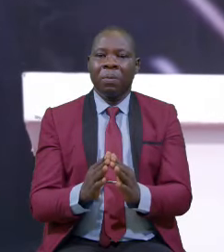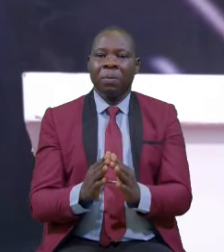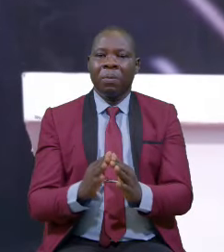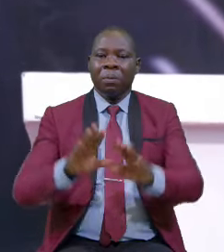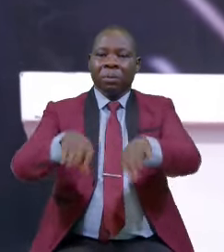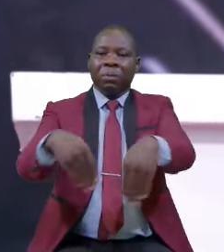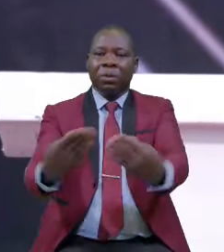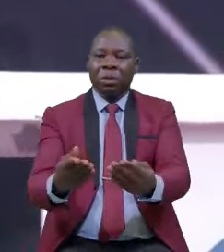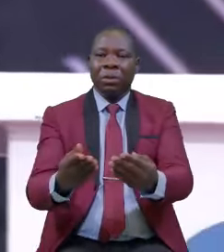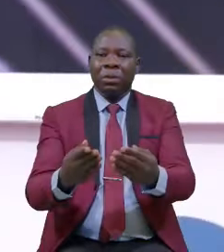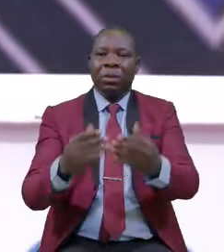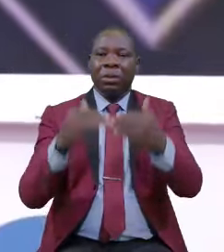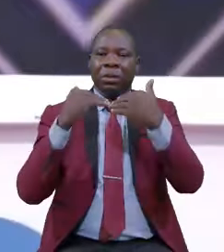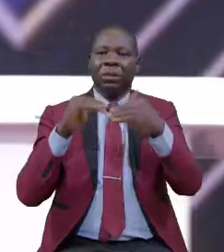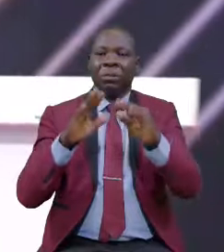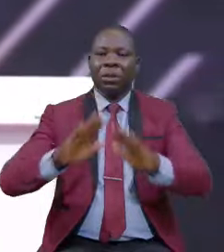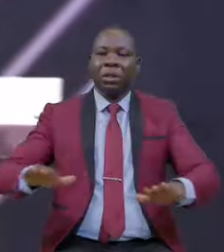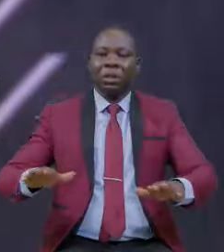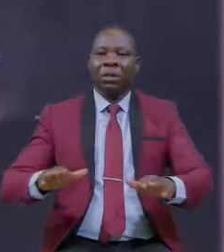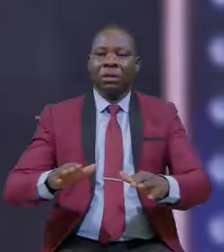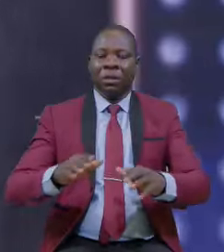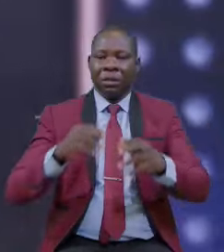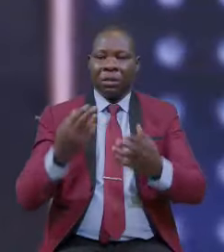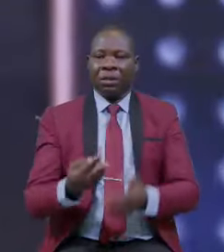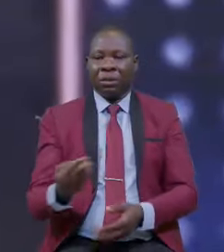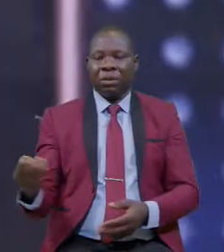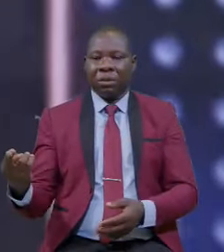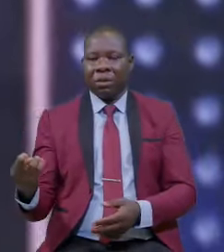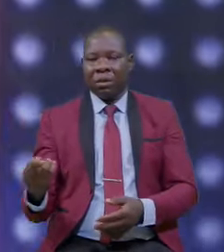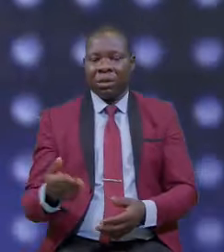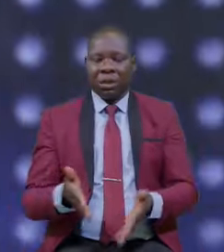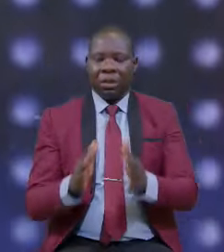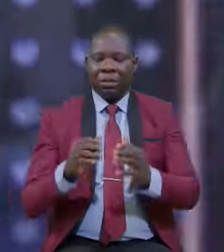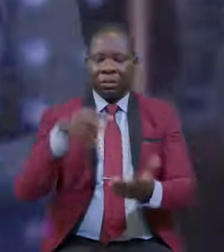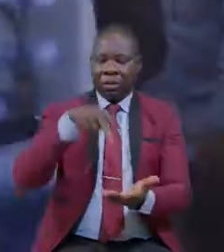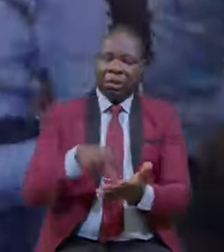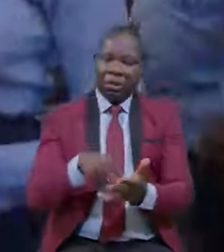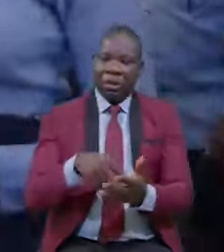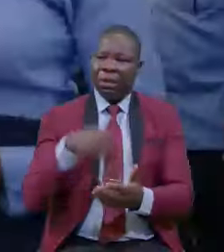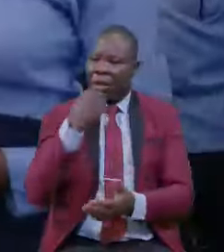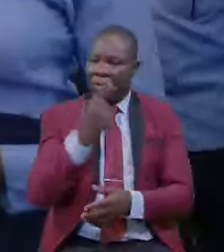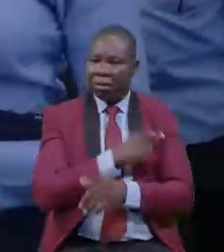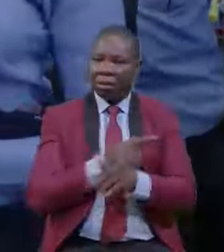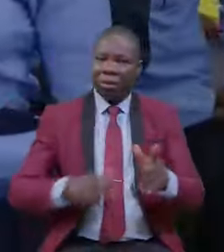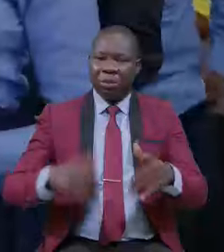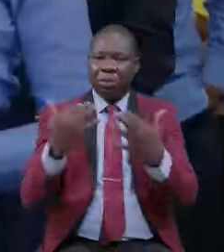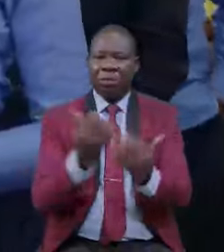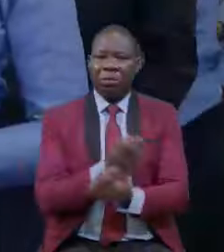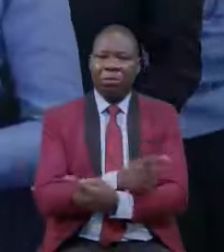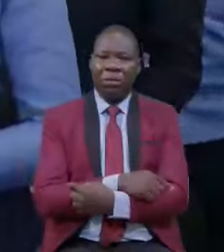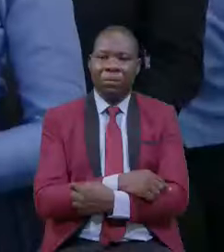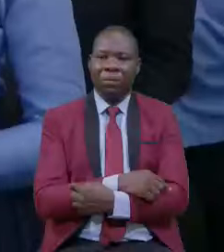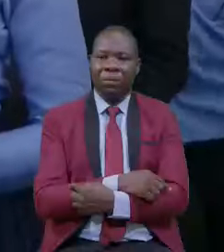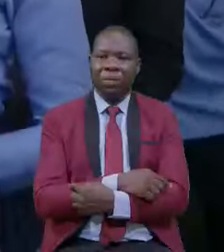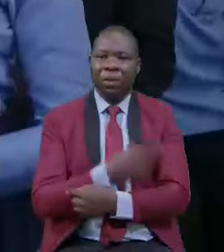rise up and pray. You tell the Lord today, the Lord knew you were